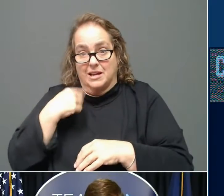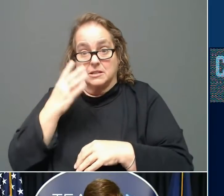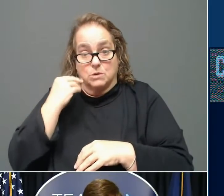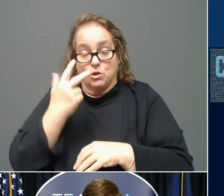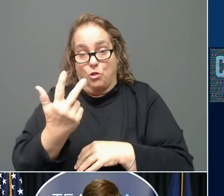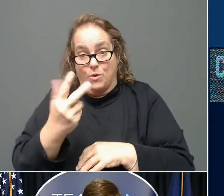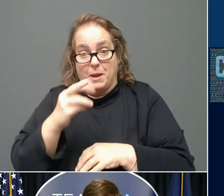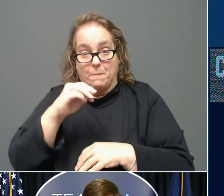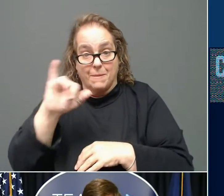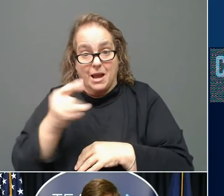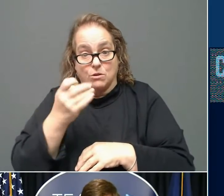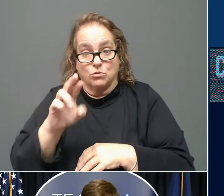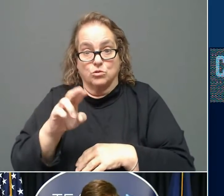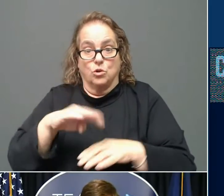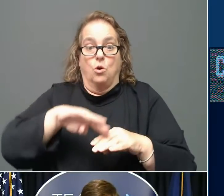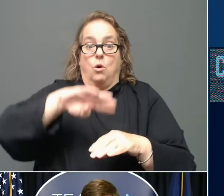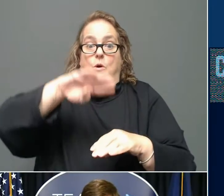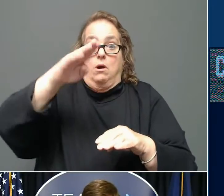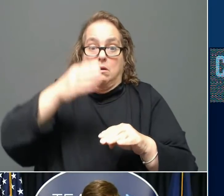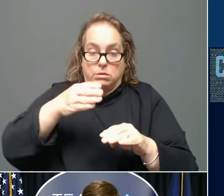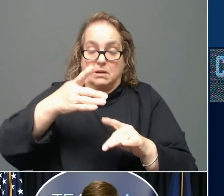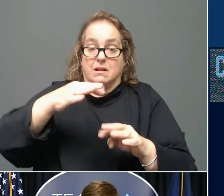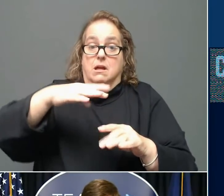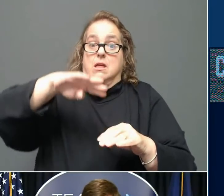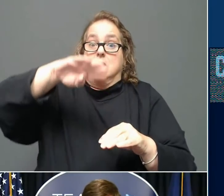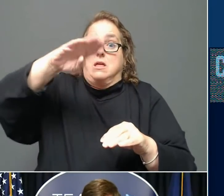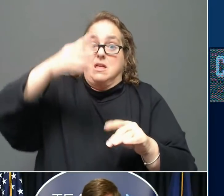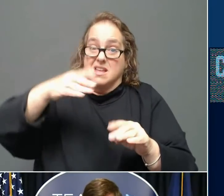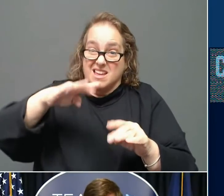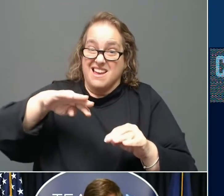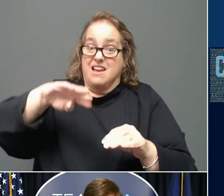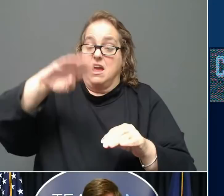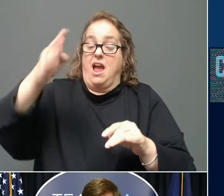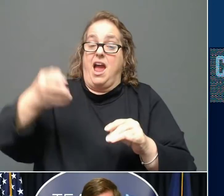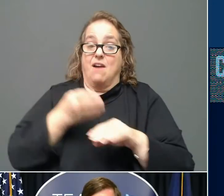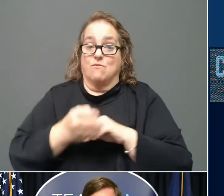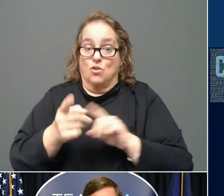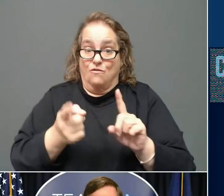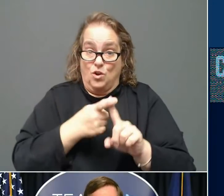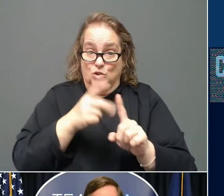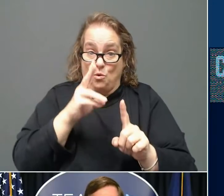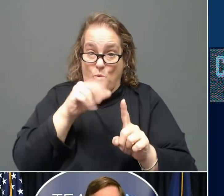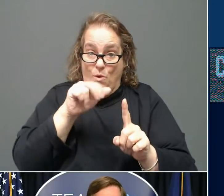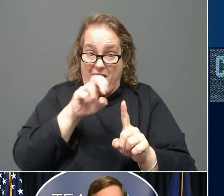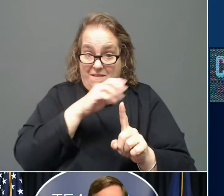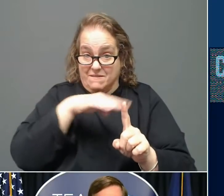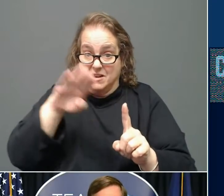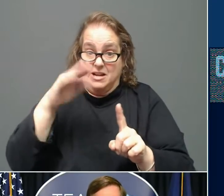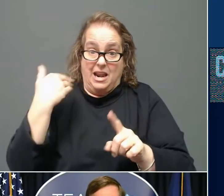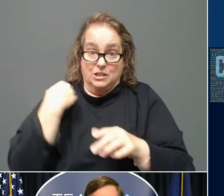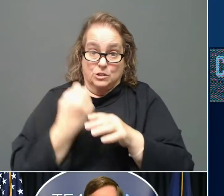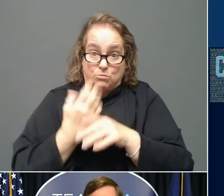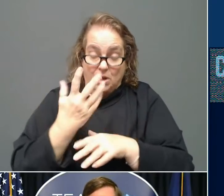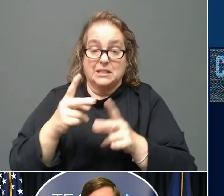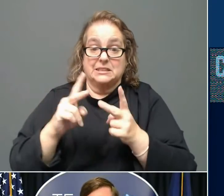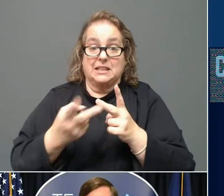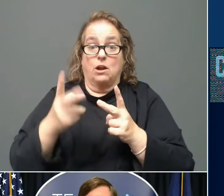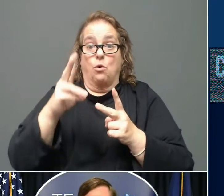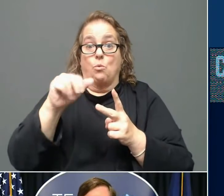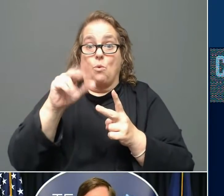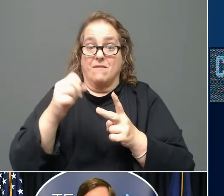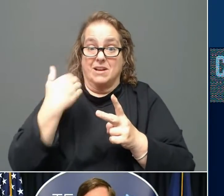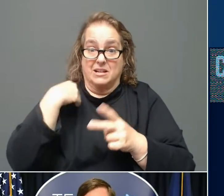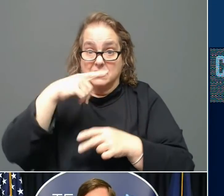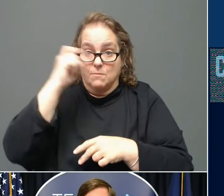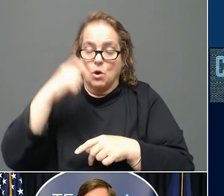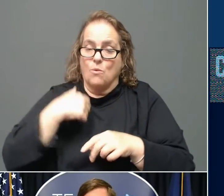this virus. And after the first wave last spring and the second wave in the summer, we acted quickly and aggressively. But when